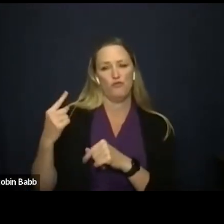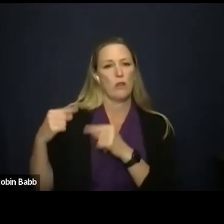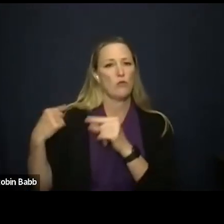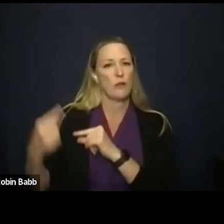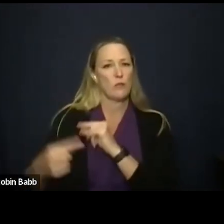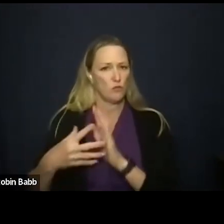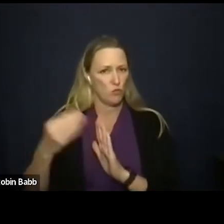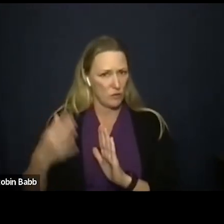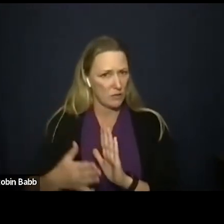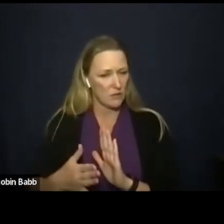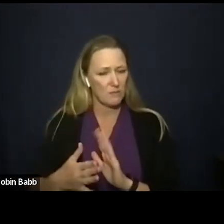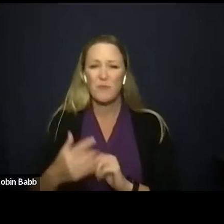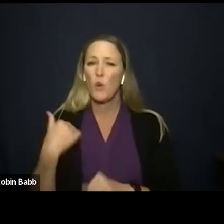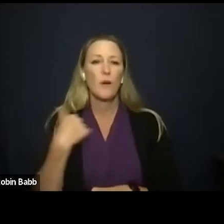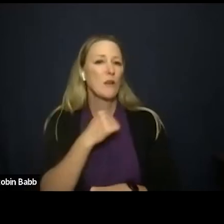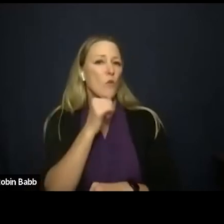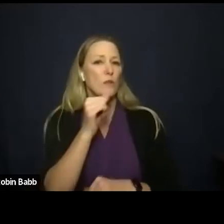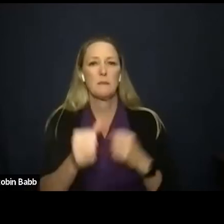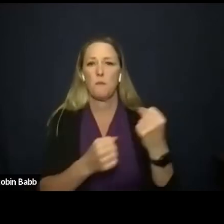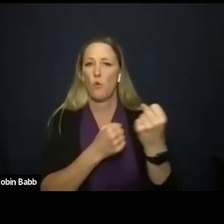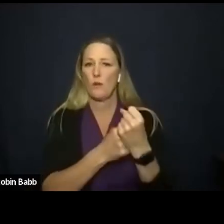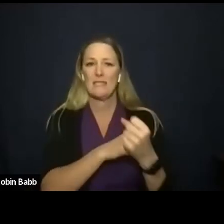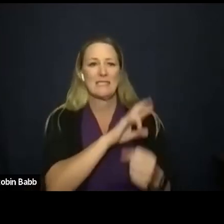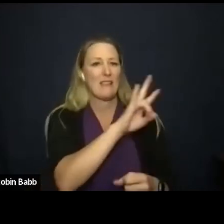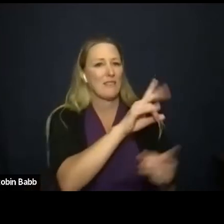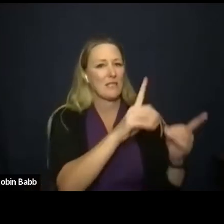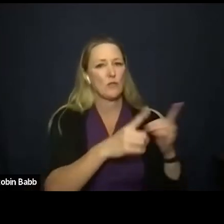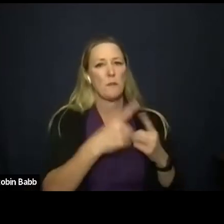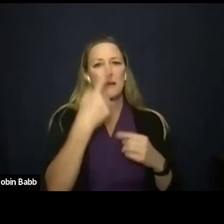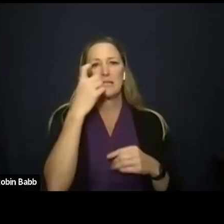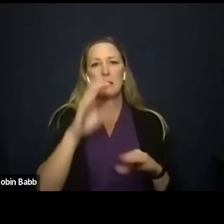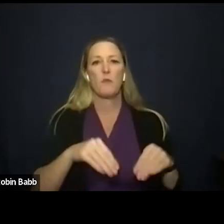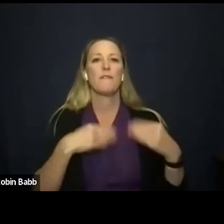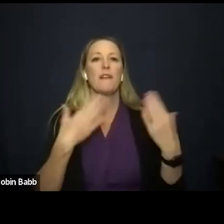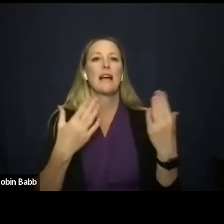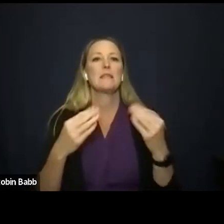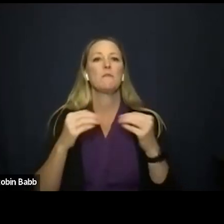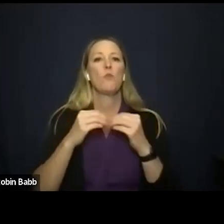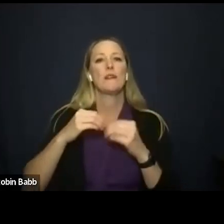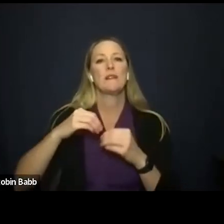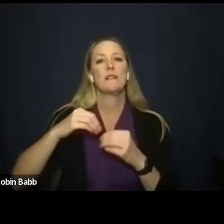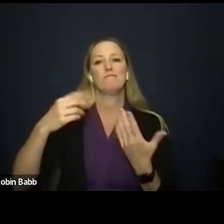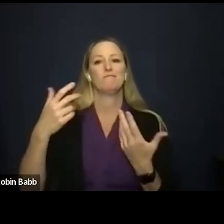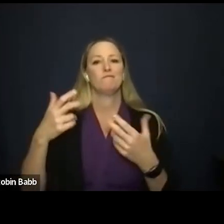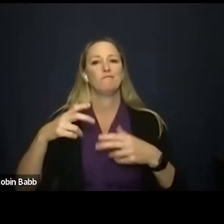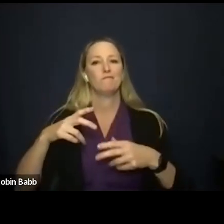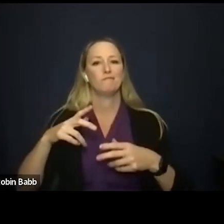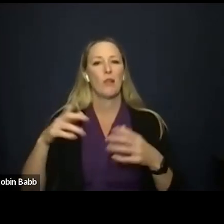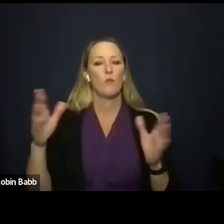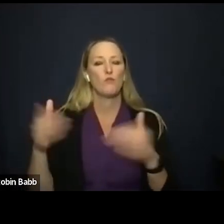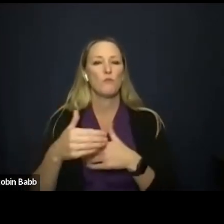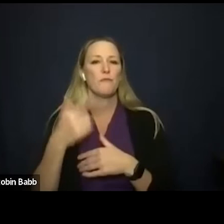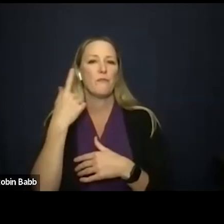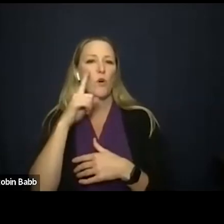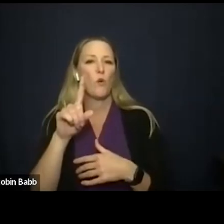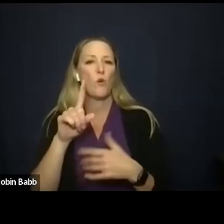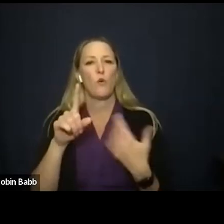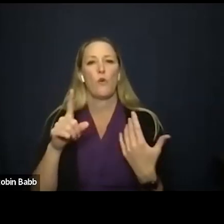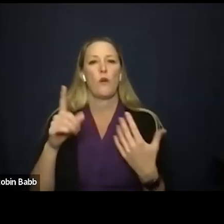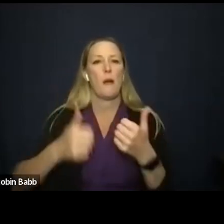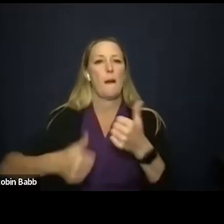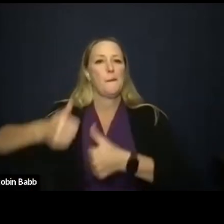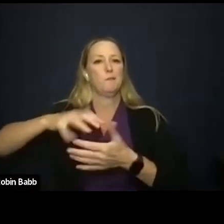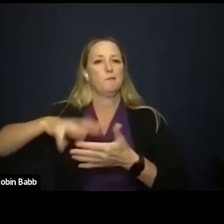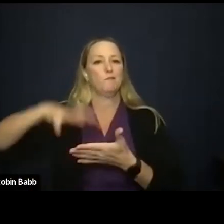support seven districts because they provide additional seats for the upper class and wealthy communities at the expense of drowning out the voices of our